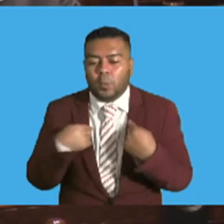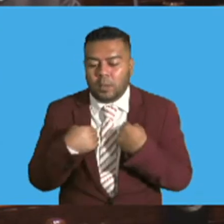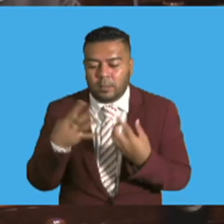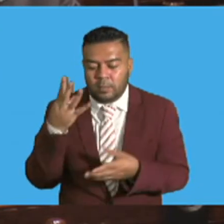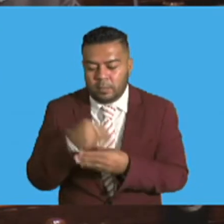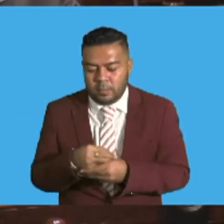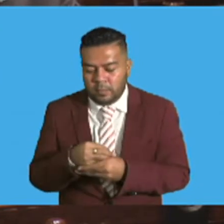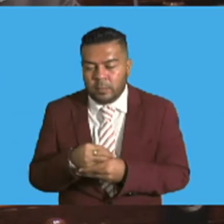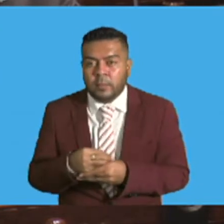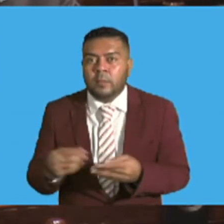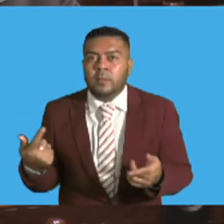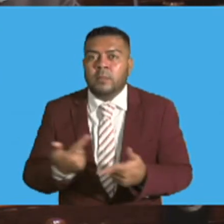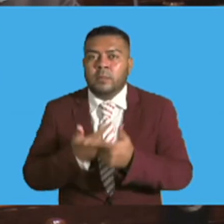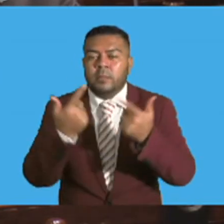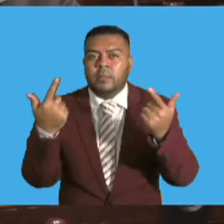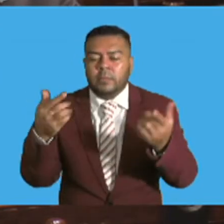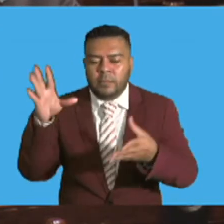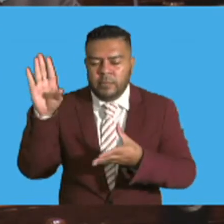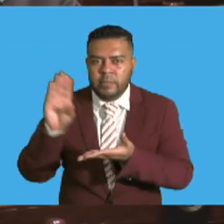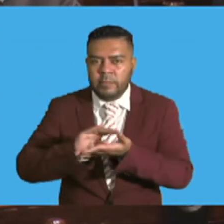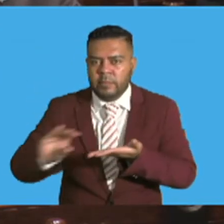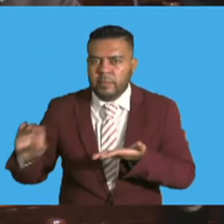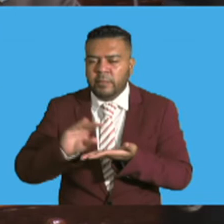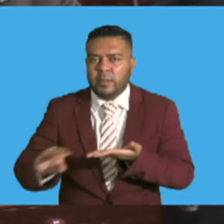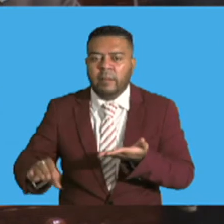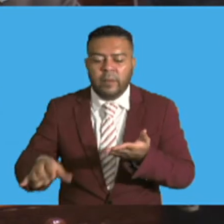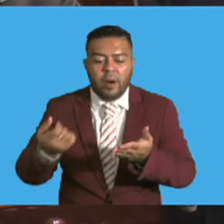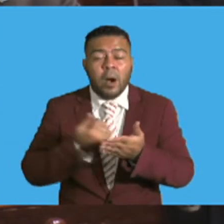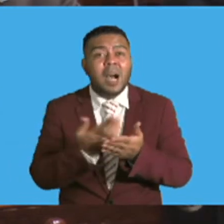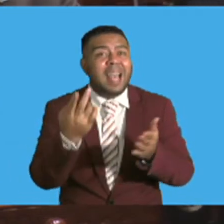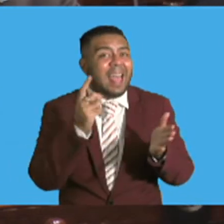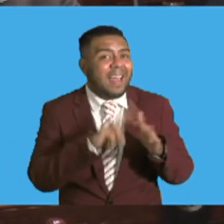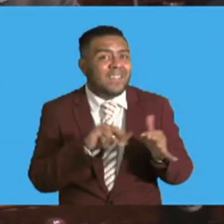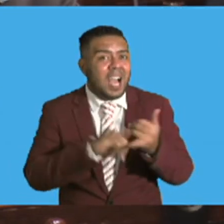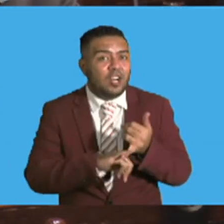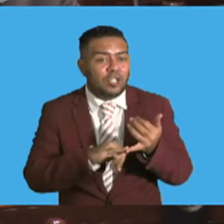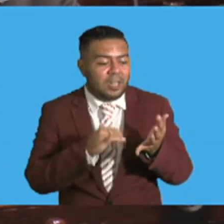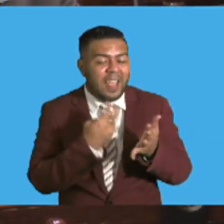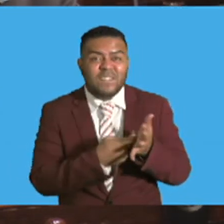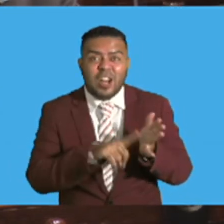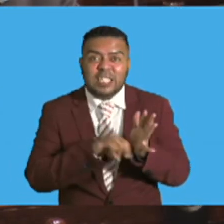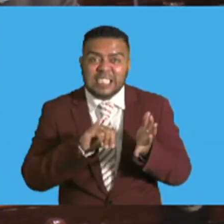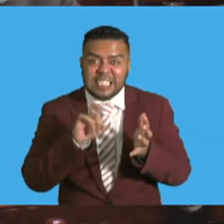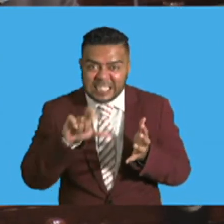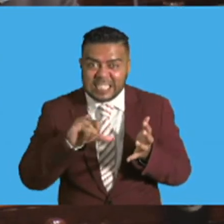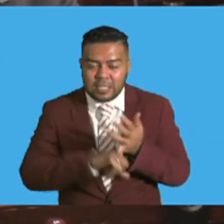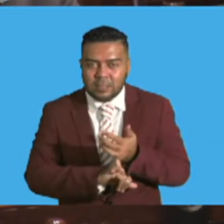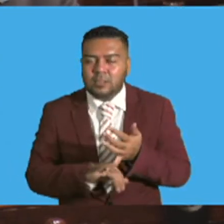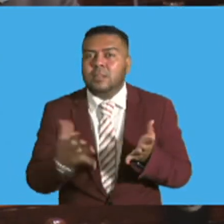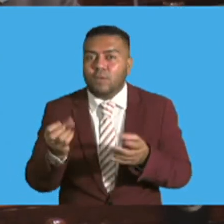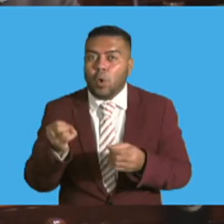a fairly large amount of grant in respect of FRCS updating their software to make it a lot more